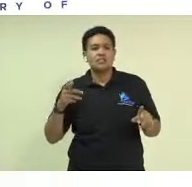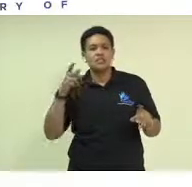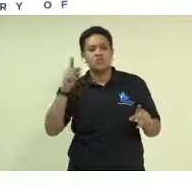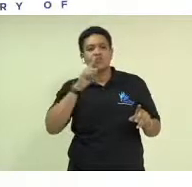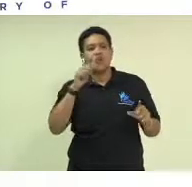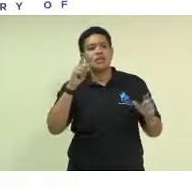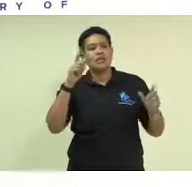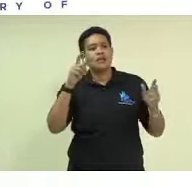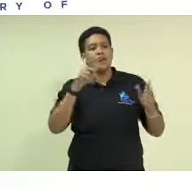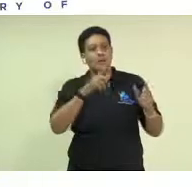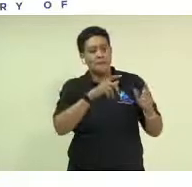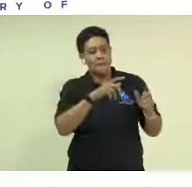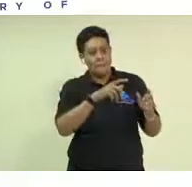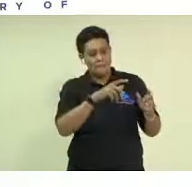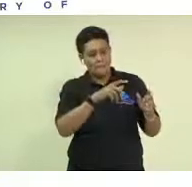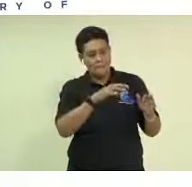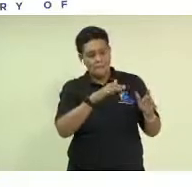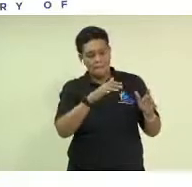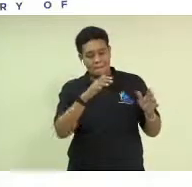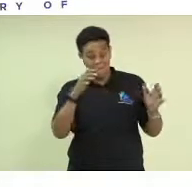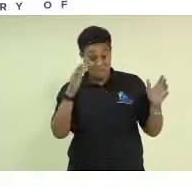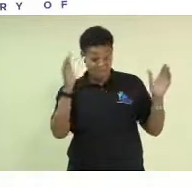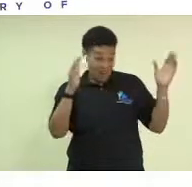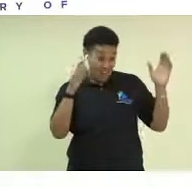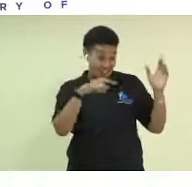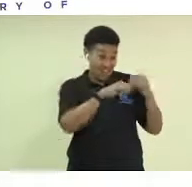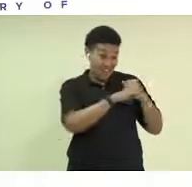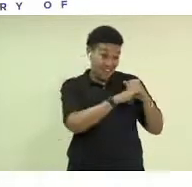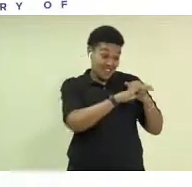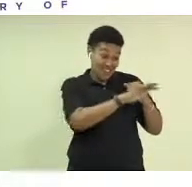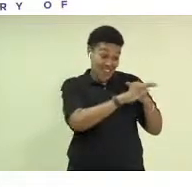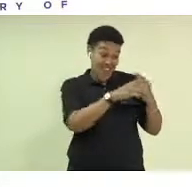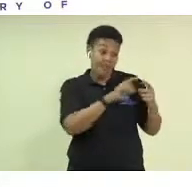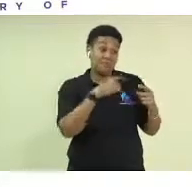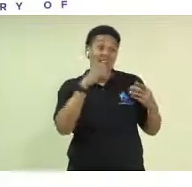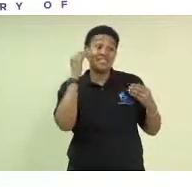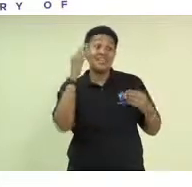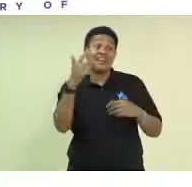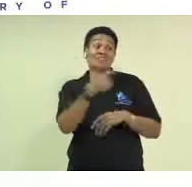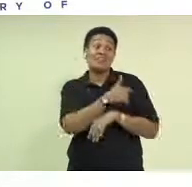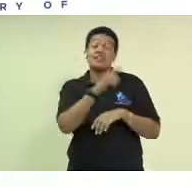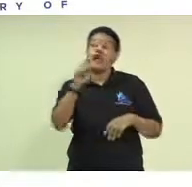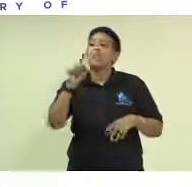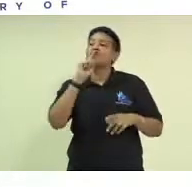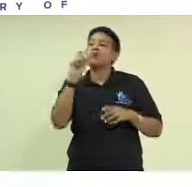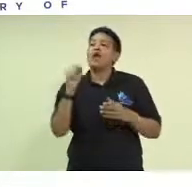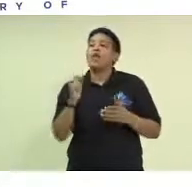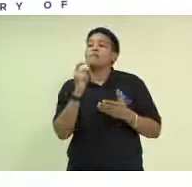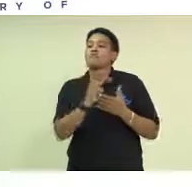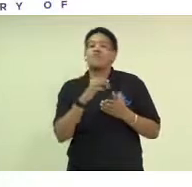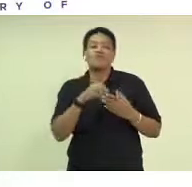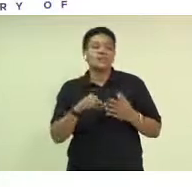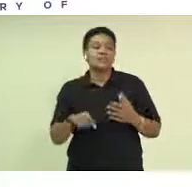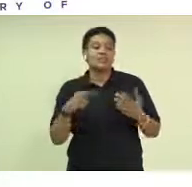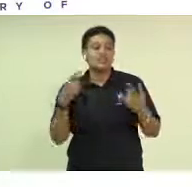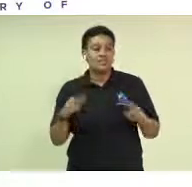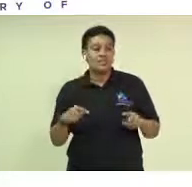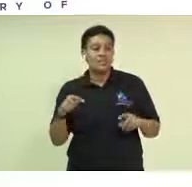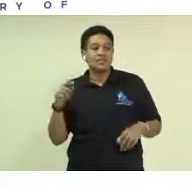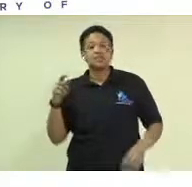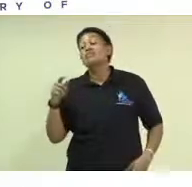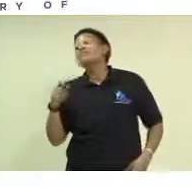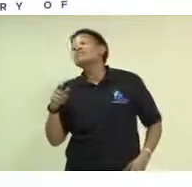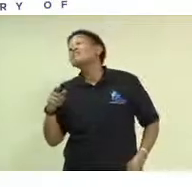the marketplace. As I had said earlier, vaccines have to be approved. In this instance,